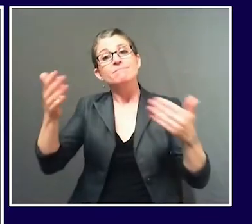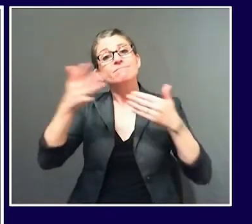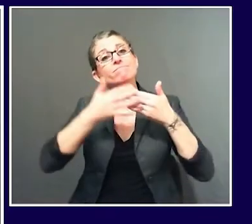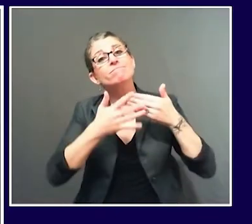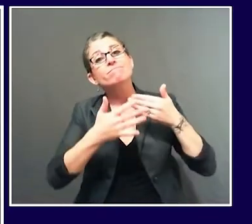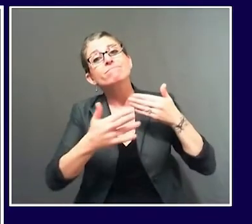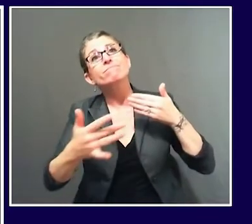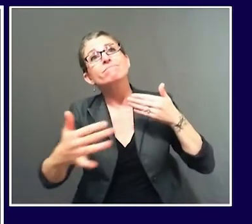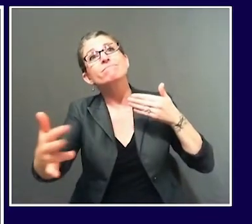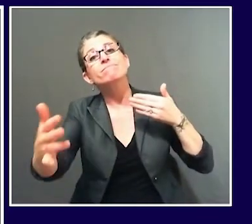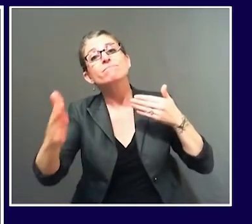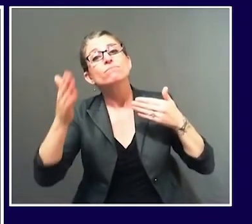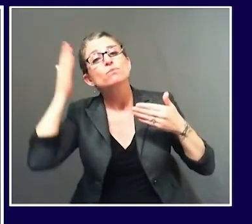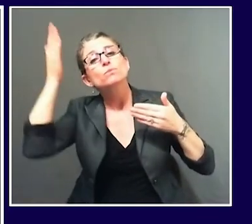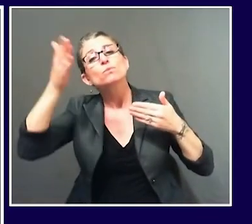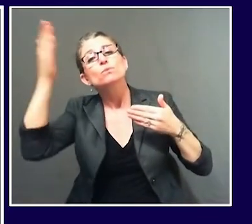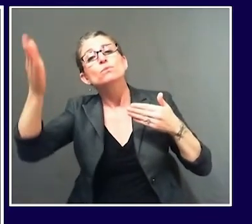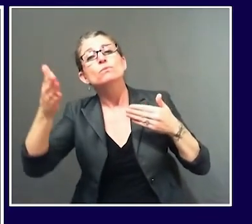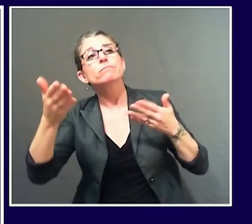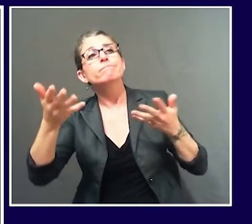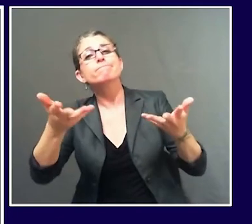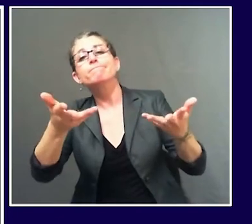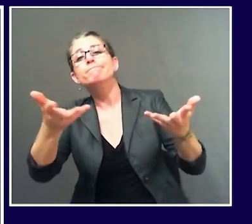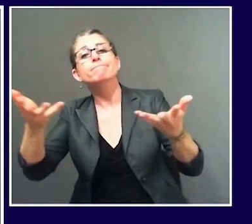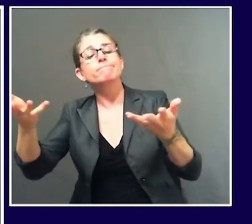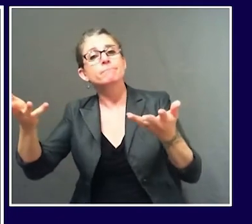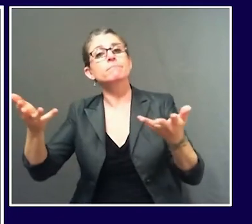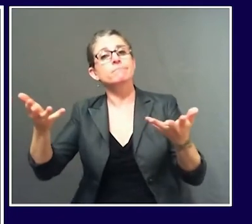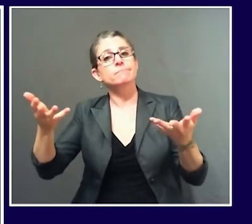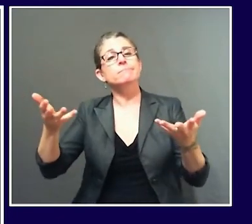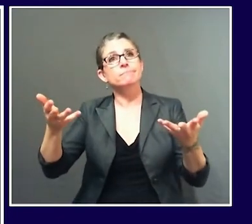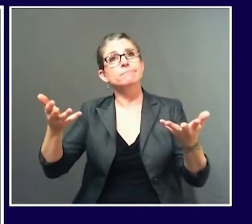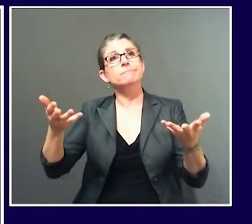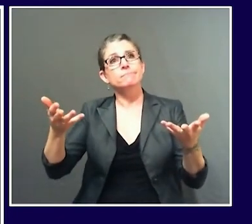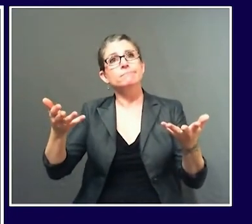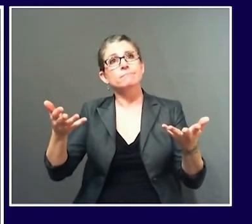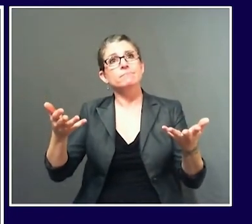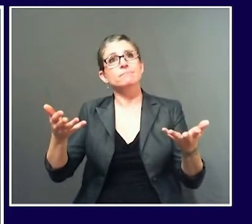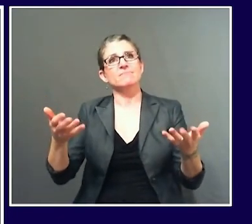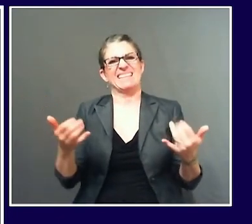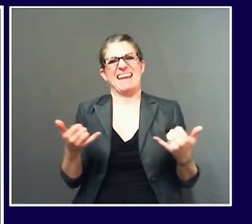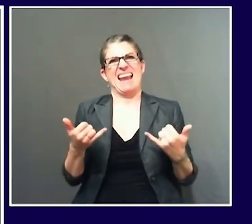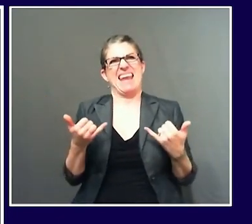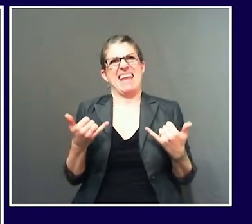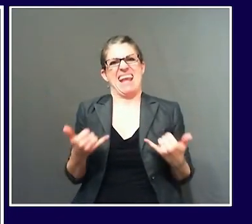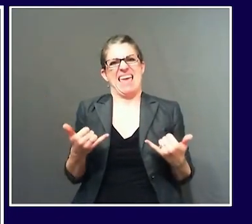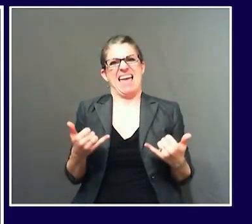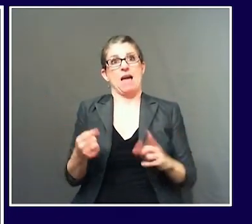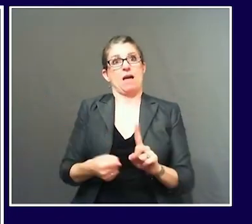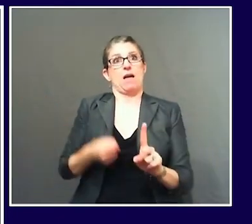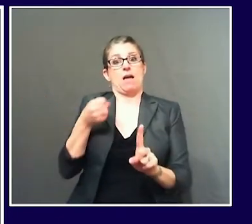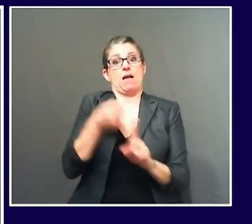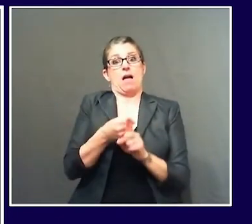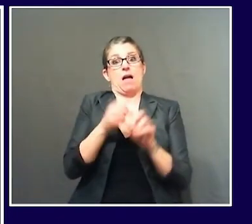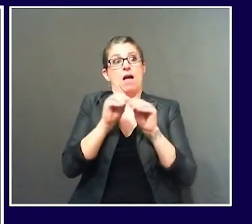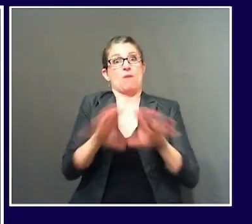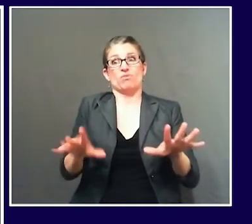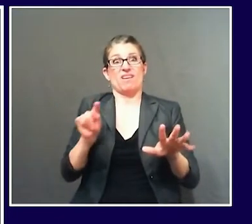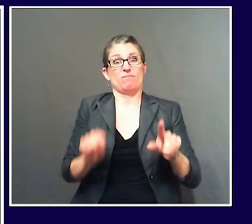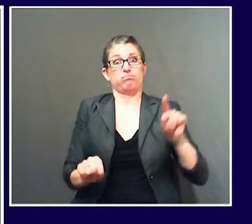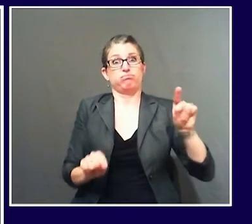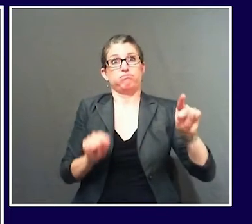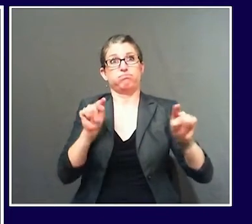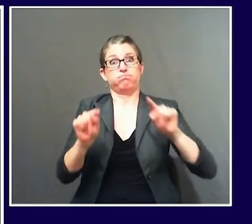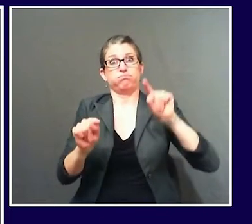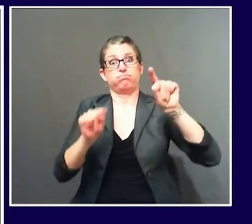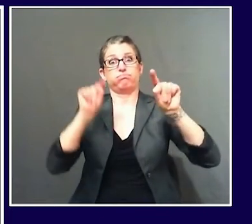going on right now, of course, about where we are in this outbreak. And as we've talked about during these meetings, it's very